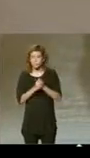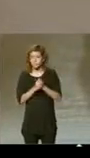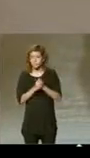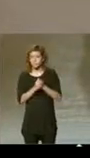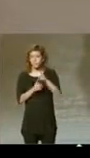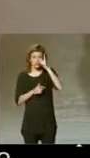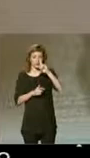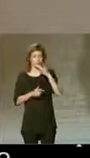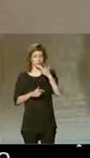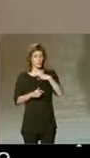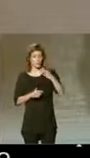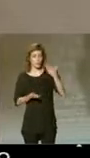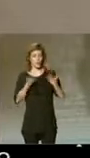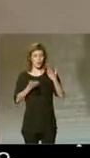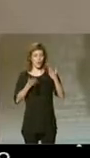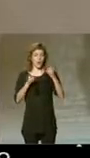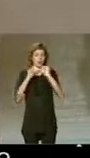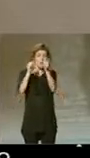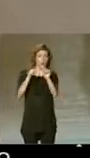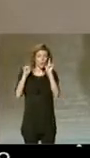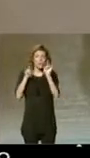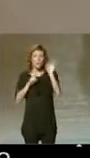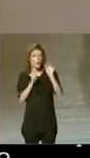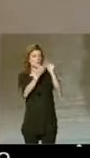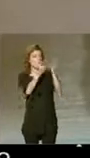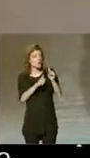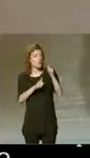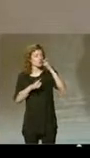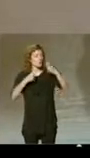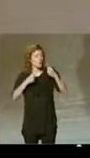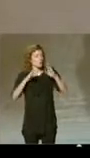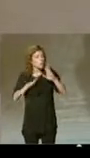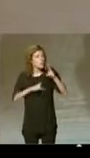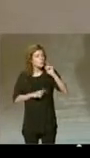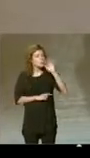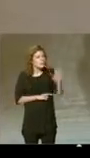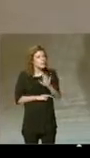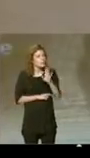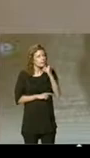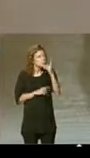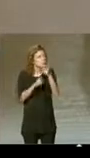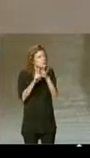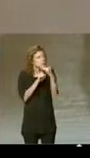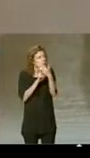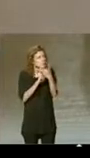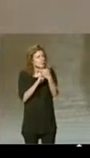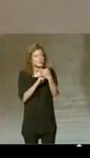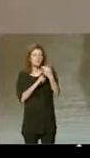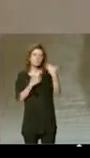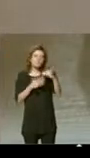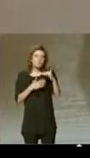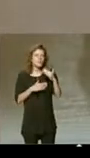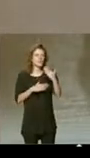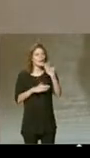simple example nevertheless. I'm not saying that we shouldn't compare it with educational models or with health models.